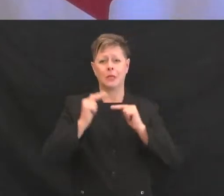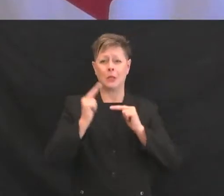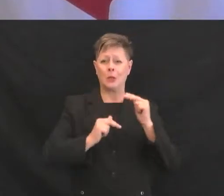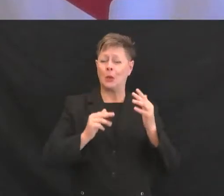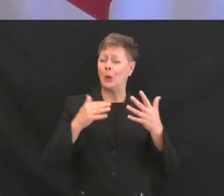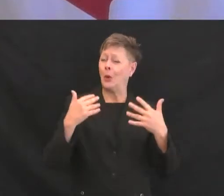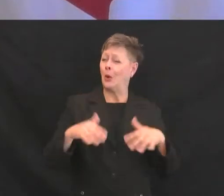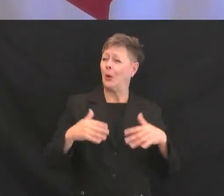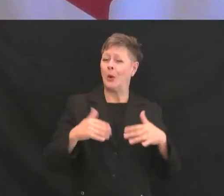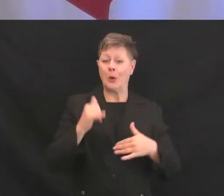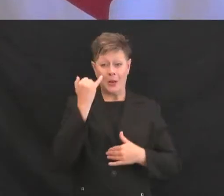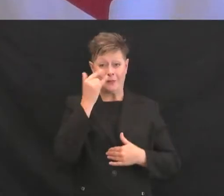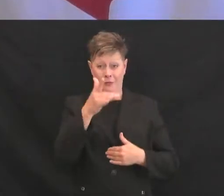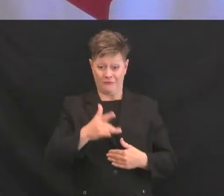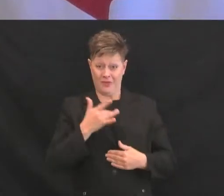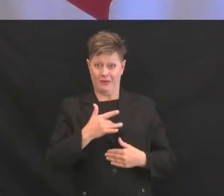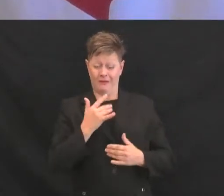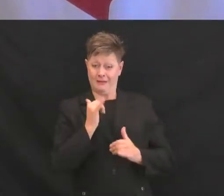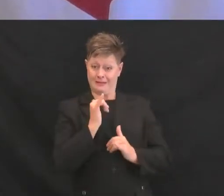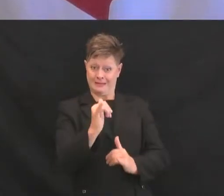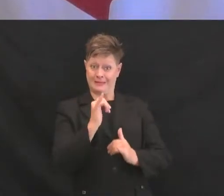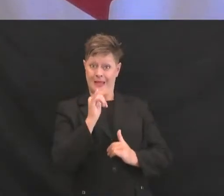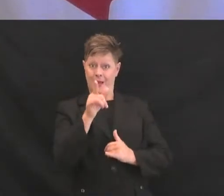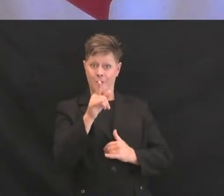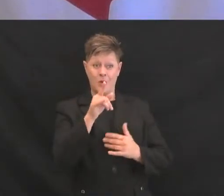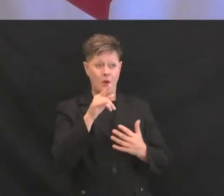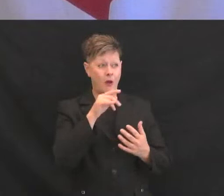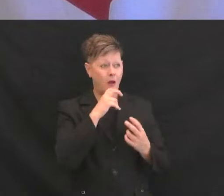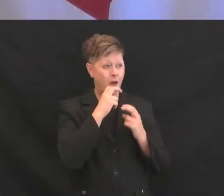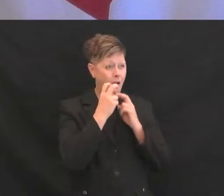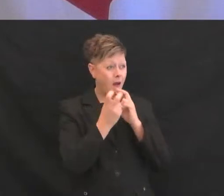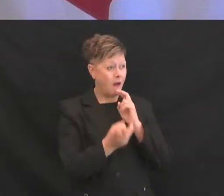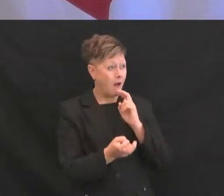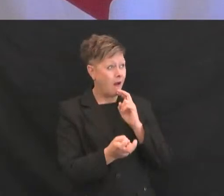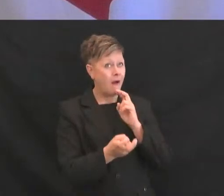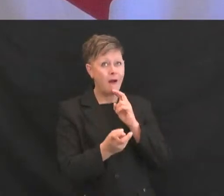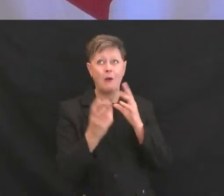feel like I do, you're in awe of our surroundings right now.